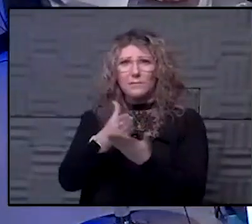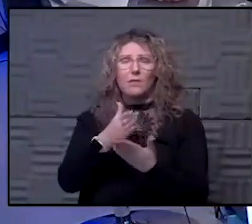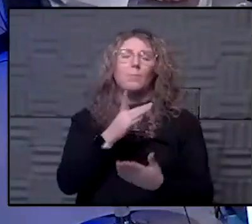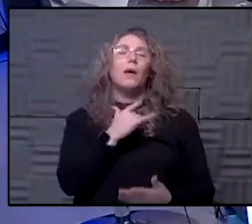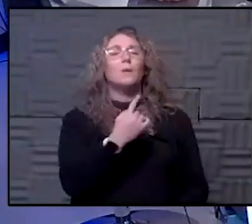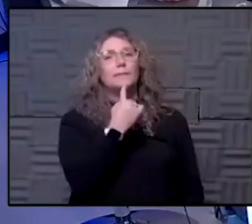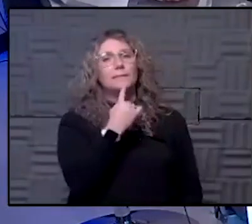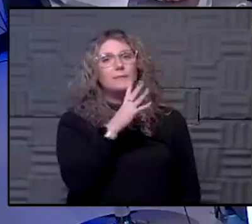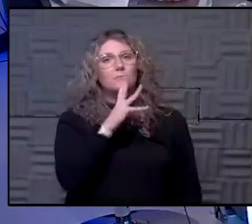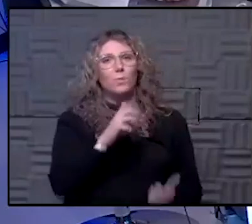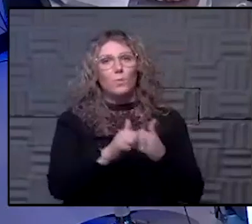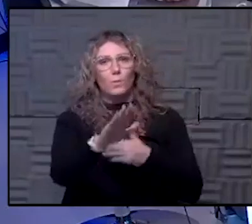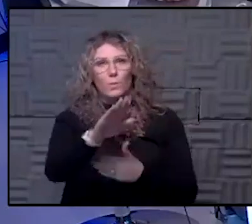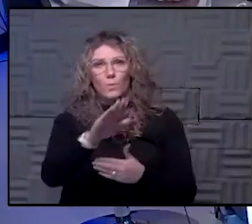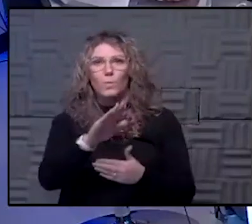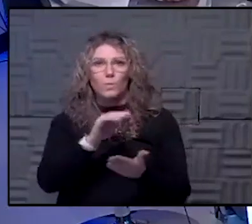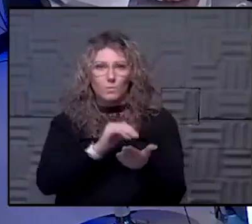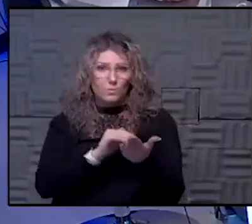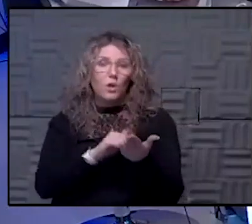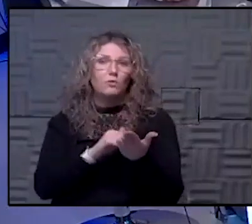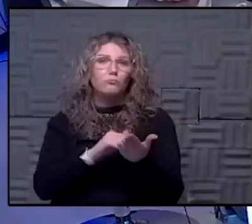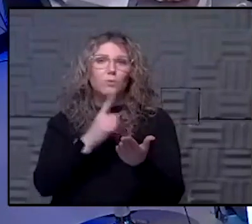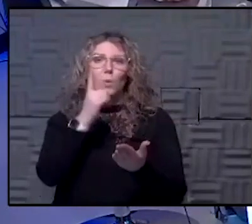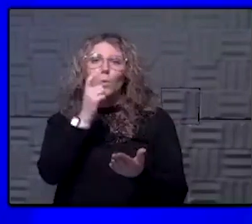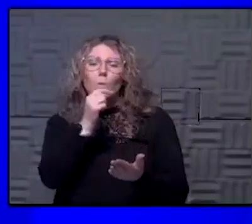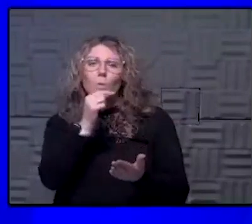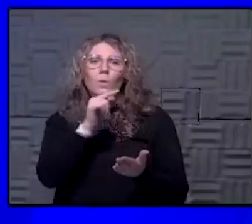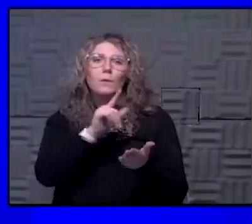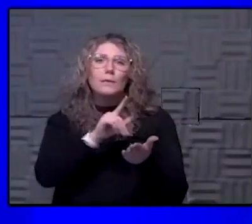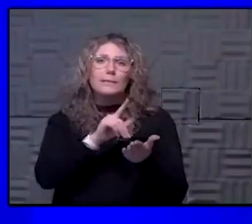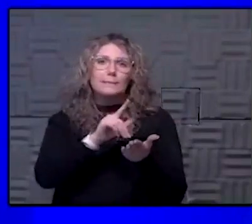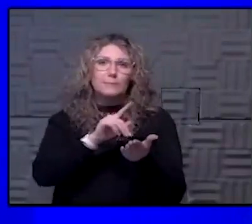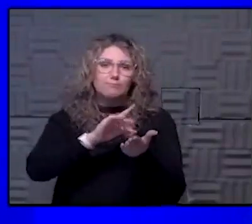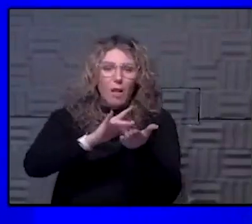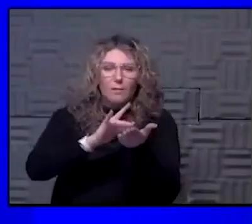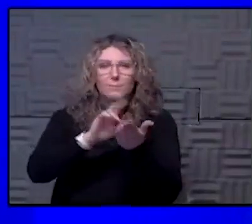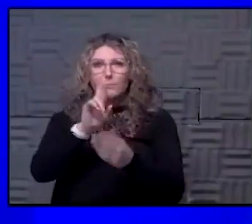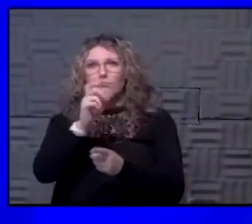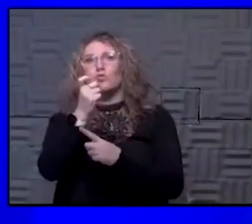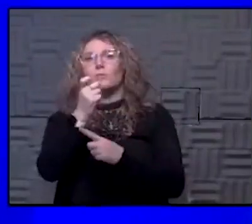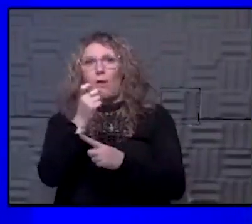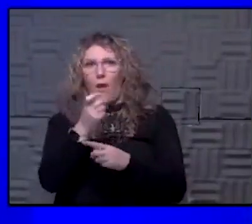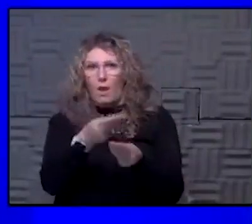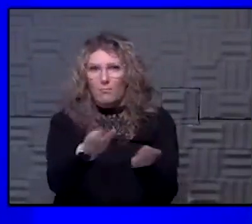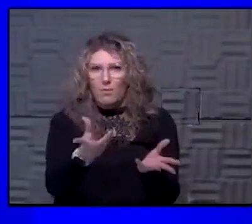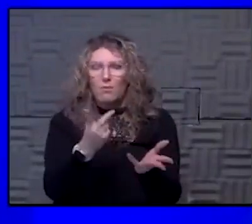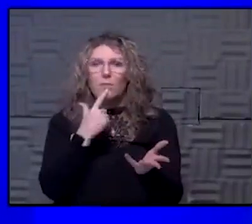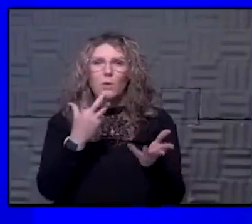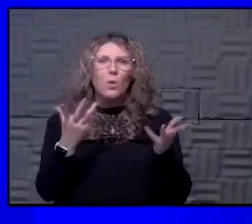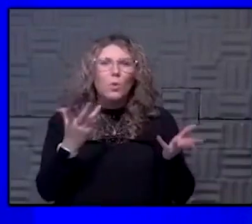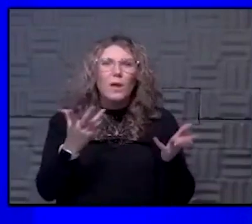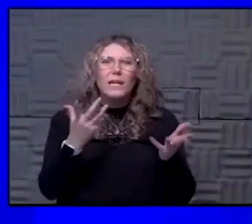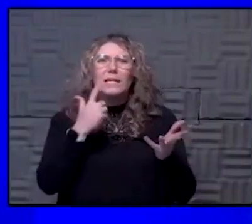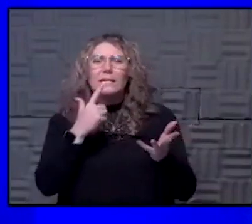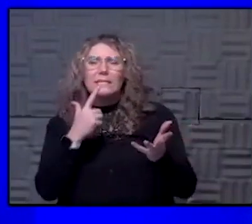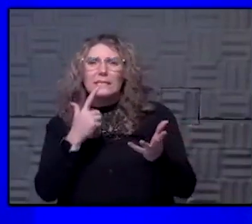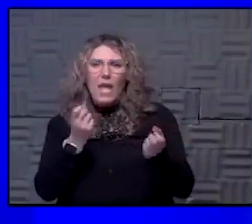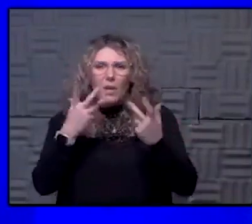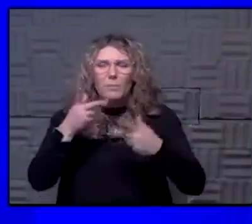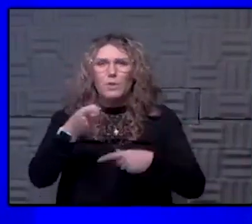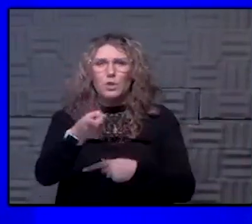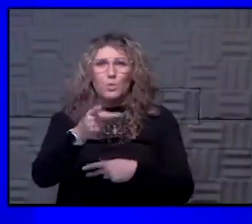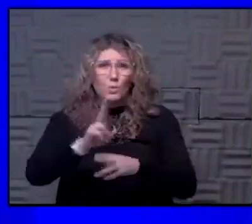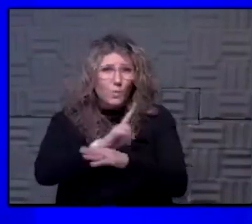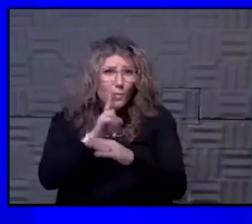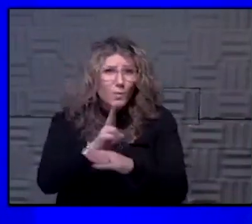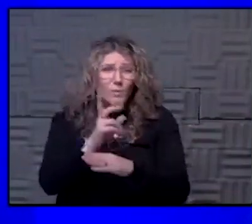talk with your provider that is prescribing those drugs. I think, again, it depends. What is the intensity? How much immunosuppressives are you on? I don't